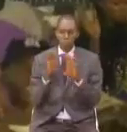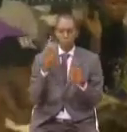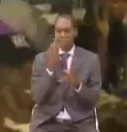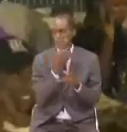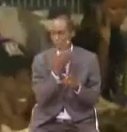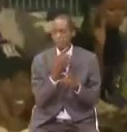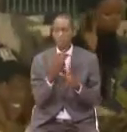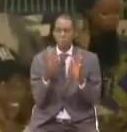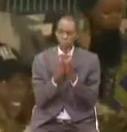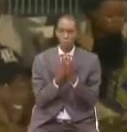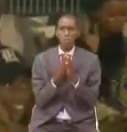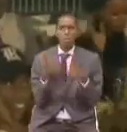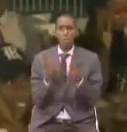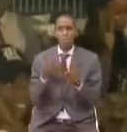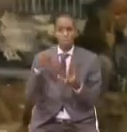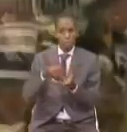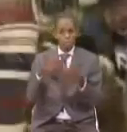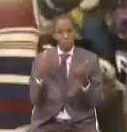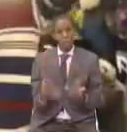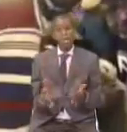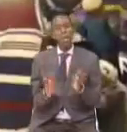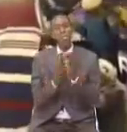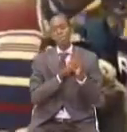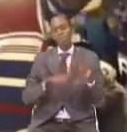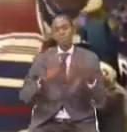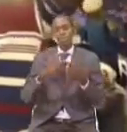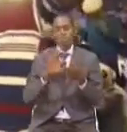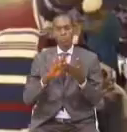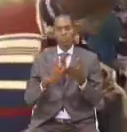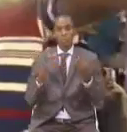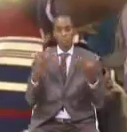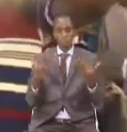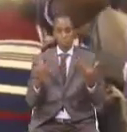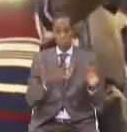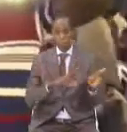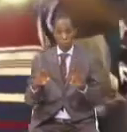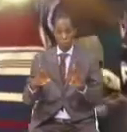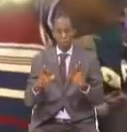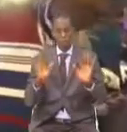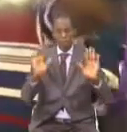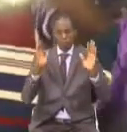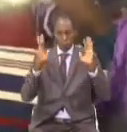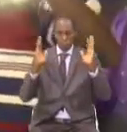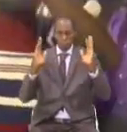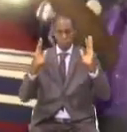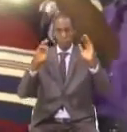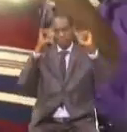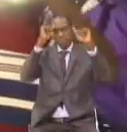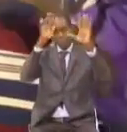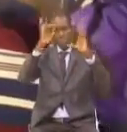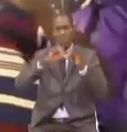Lord, I give myself to you. Father, we're going to pray now. Keep on standing. Father, in the name